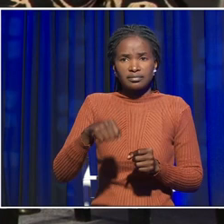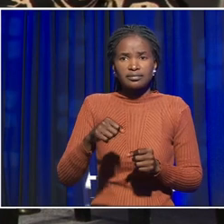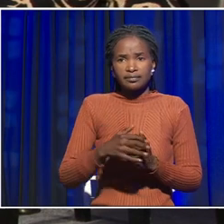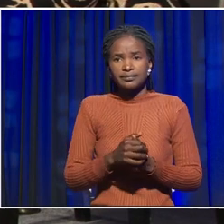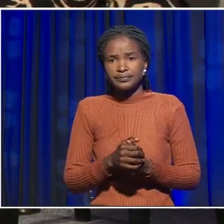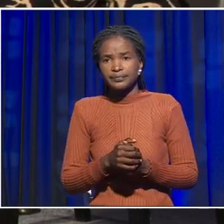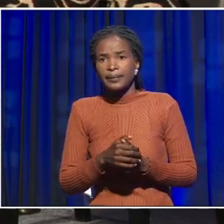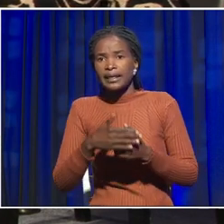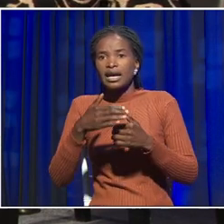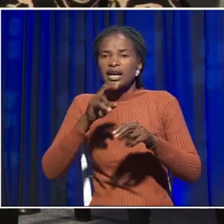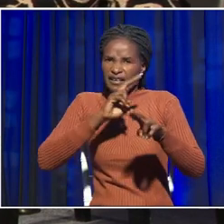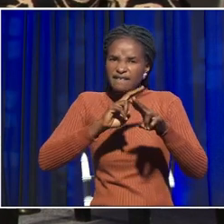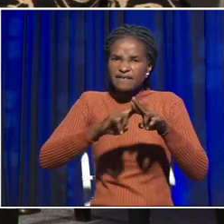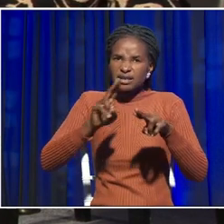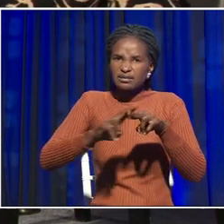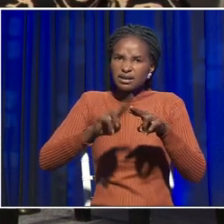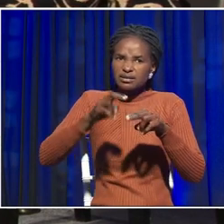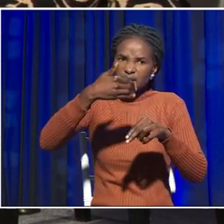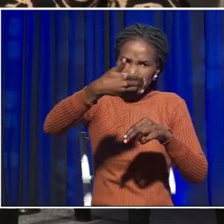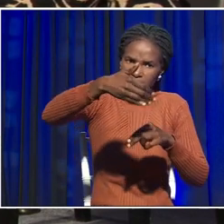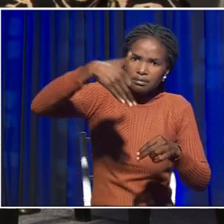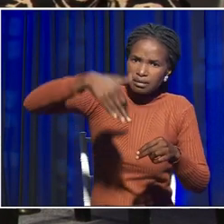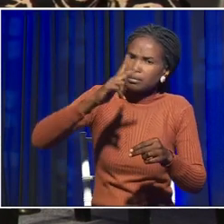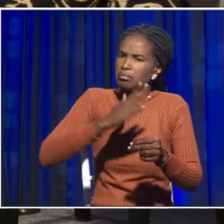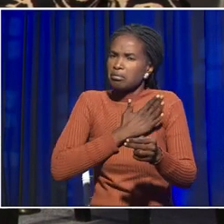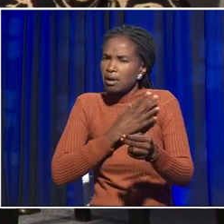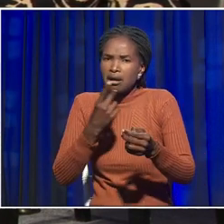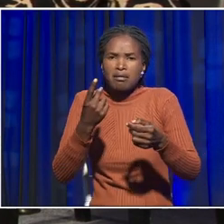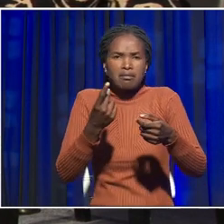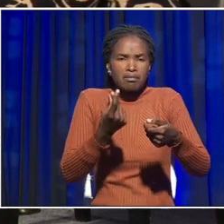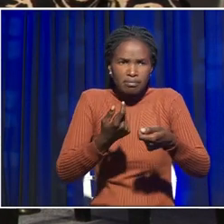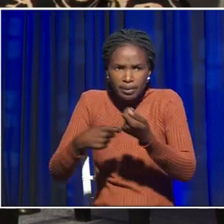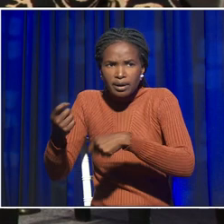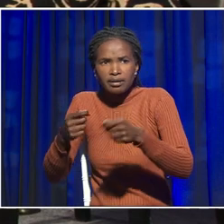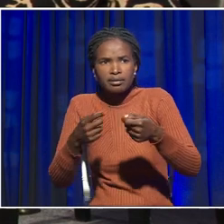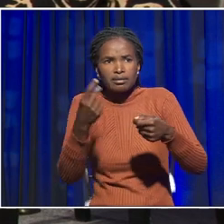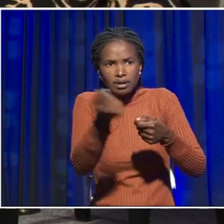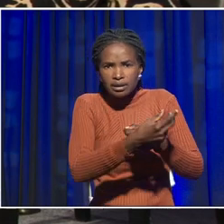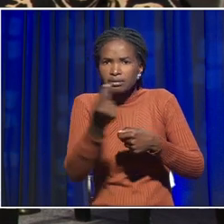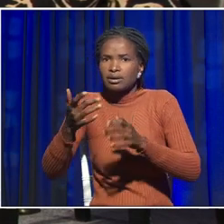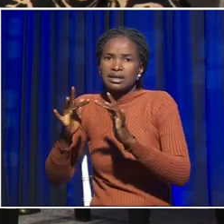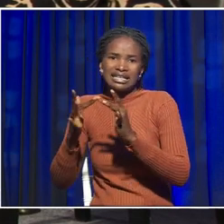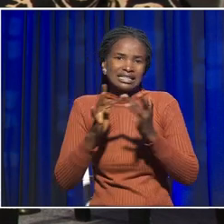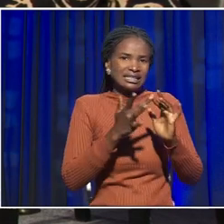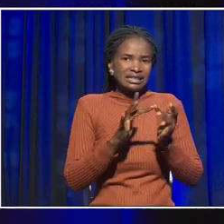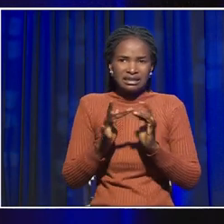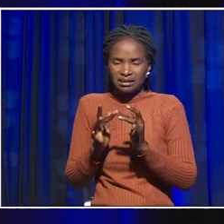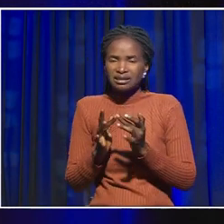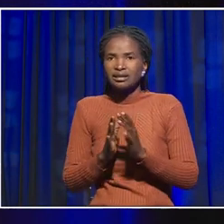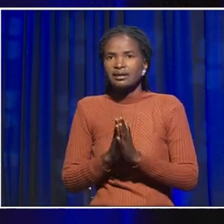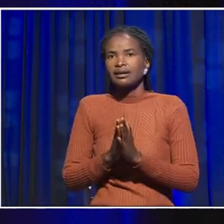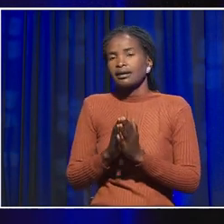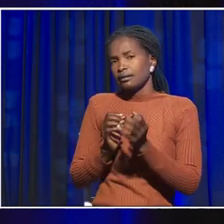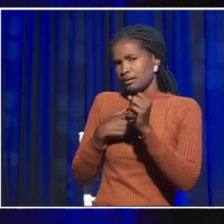get quite a fast track in Namibia as well. Mm. The trends speak quite clearly about that. Mm. Yeah, I mean, and